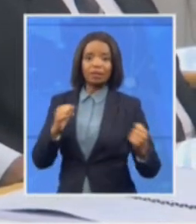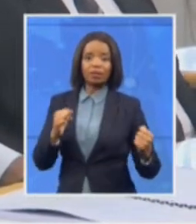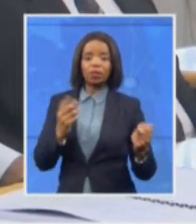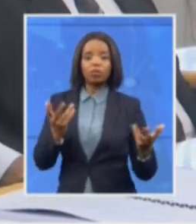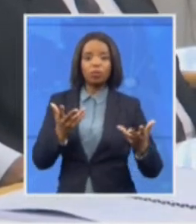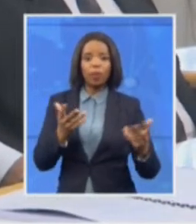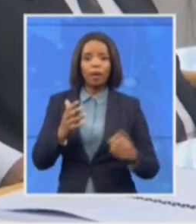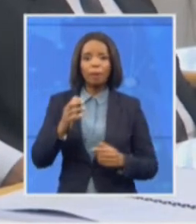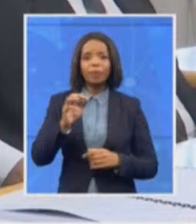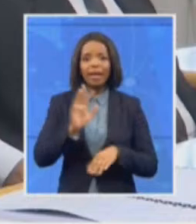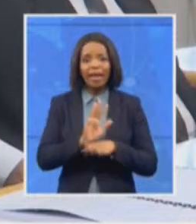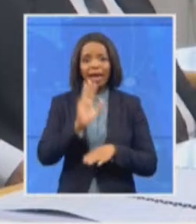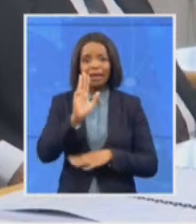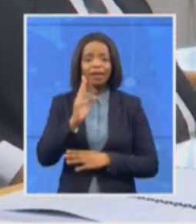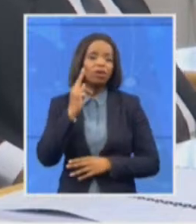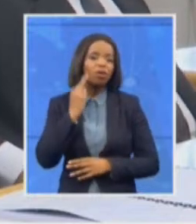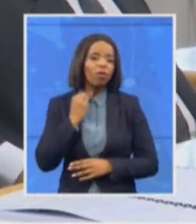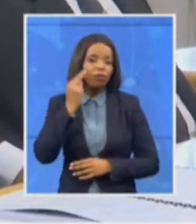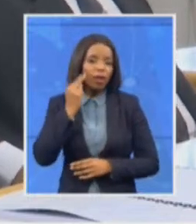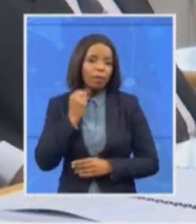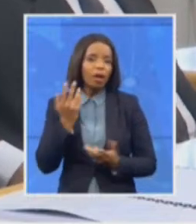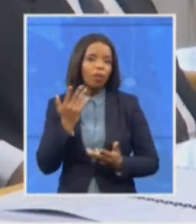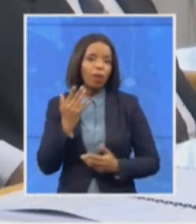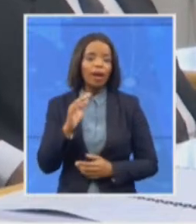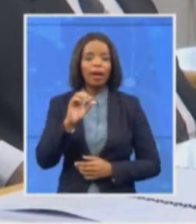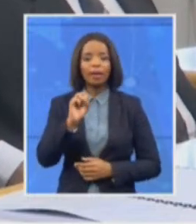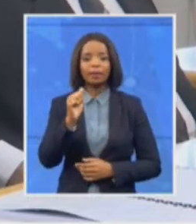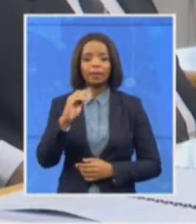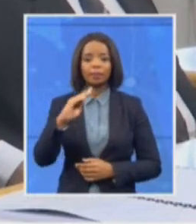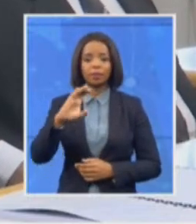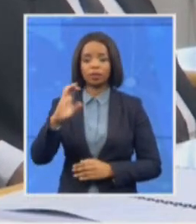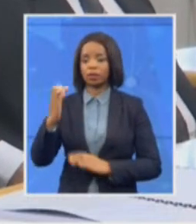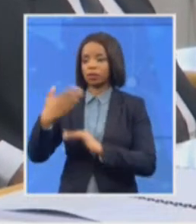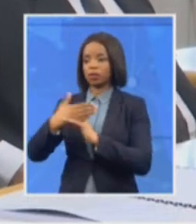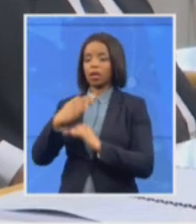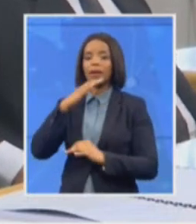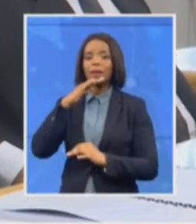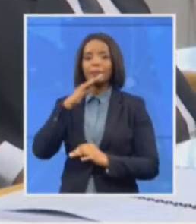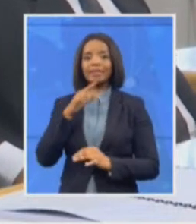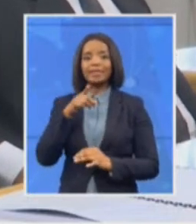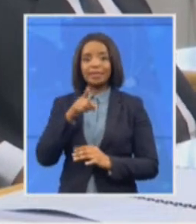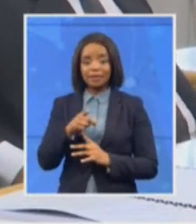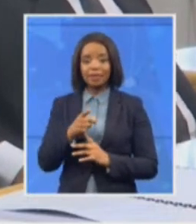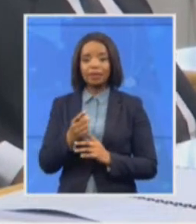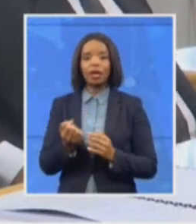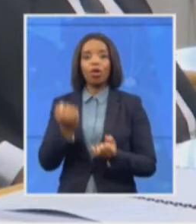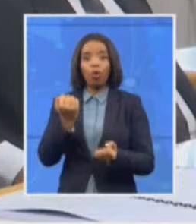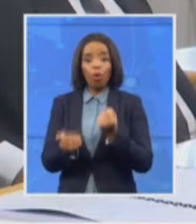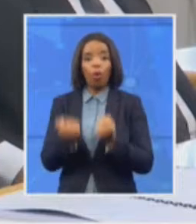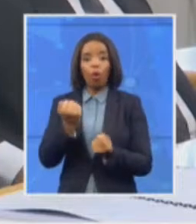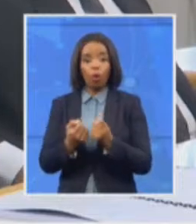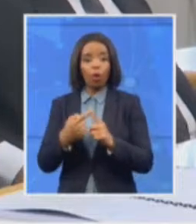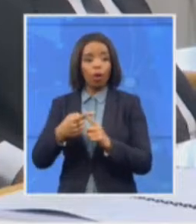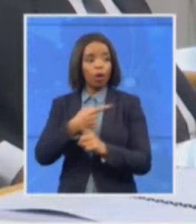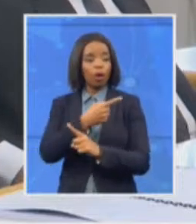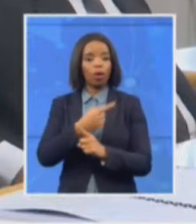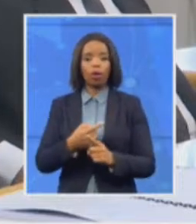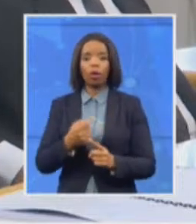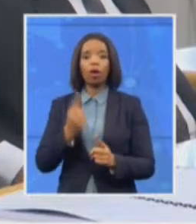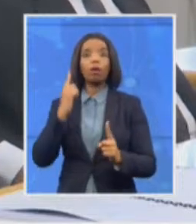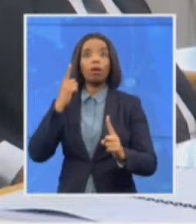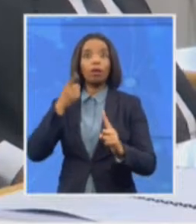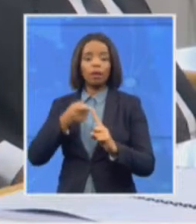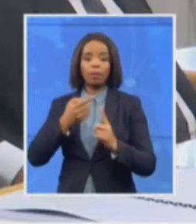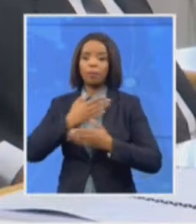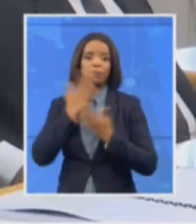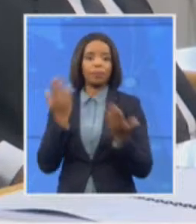you say there was no deliberate breach of a court order? Correct, Chairperson. No deliberate. Understand your defense. So you plead not guilty? Not